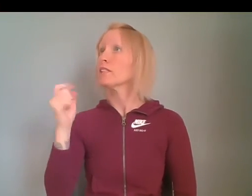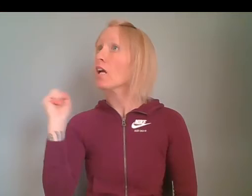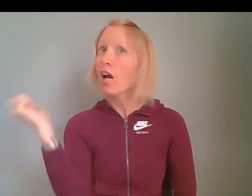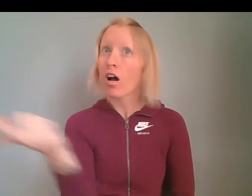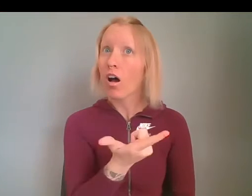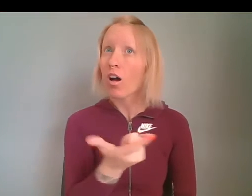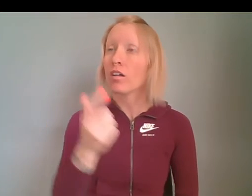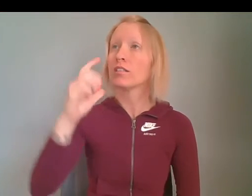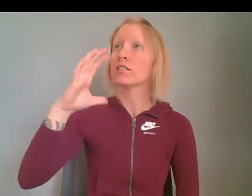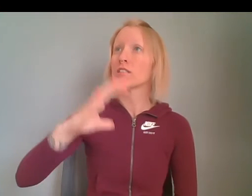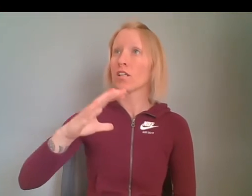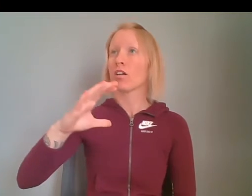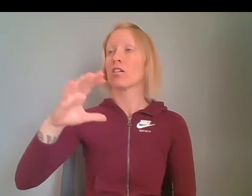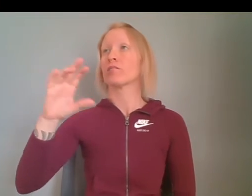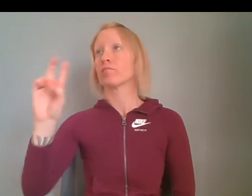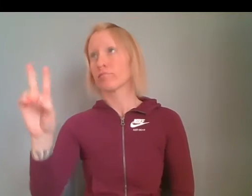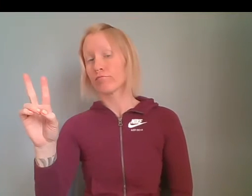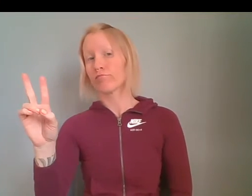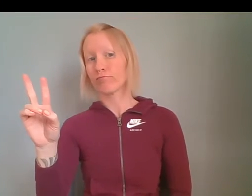Plus,